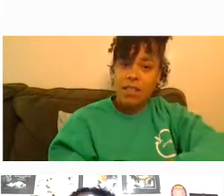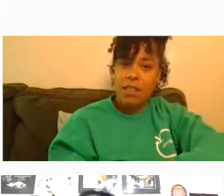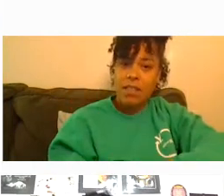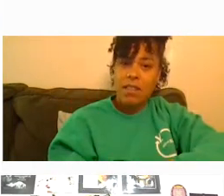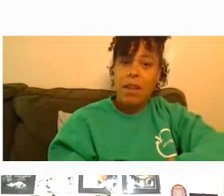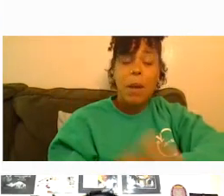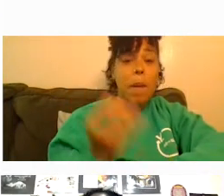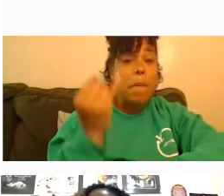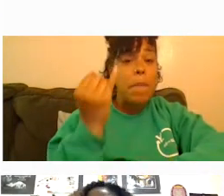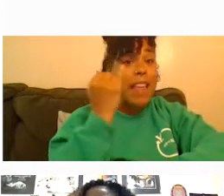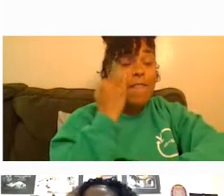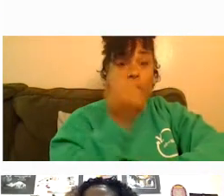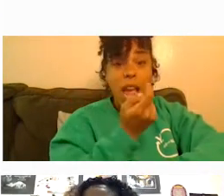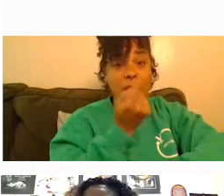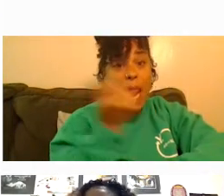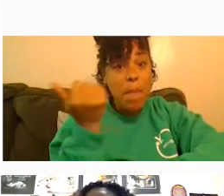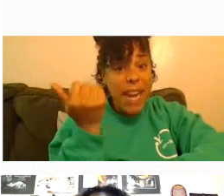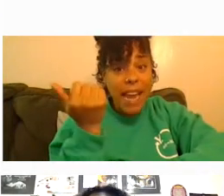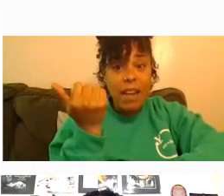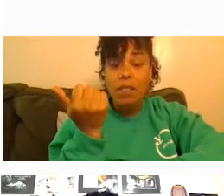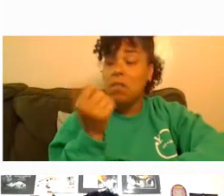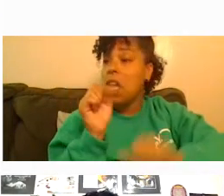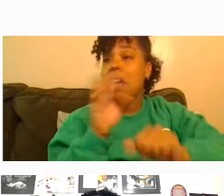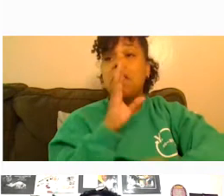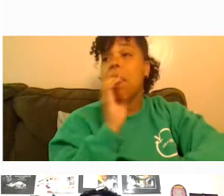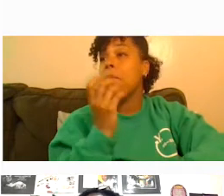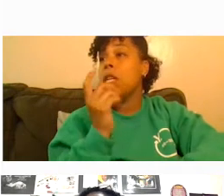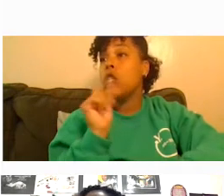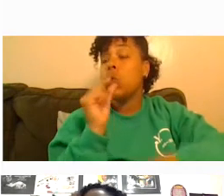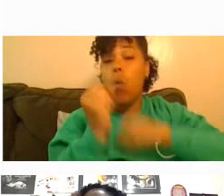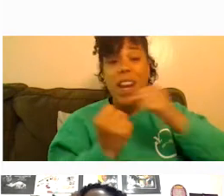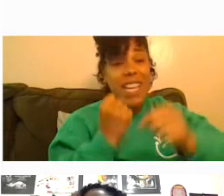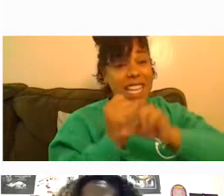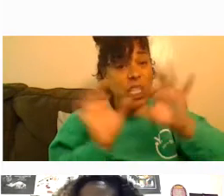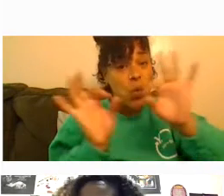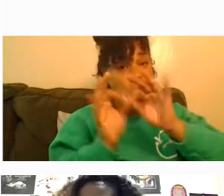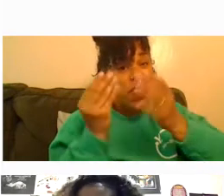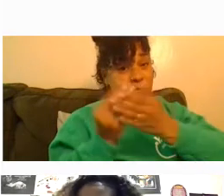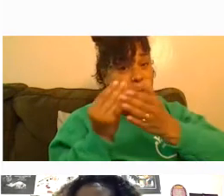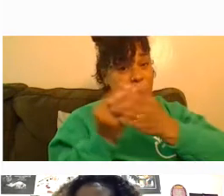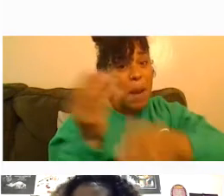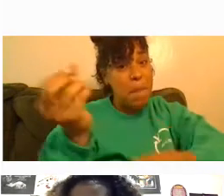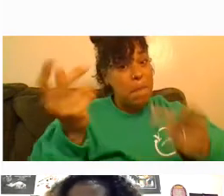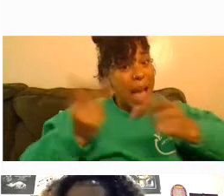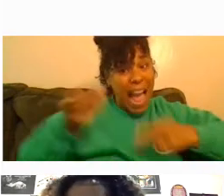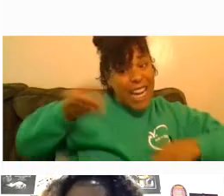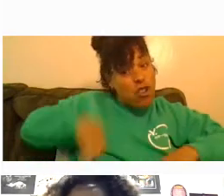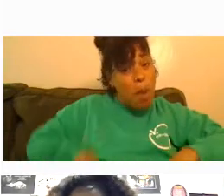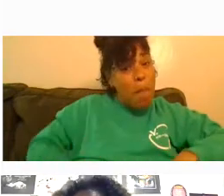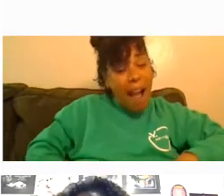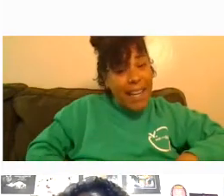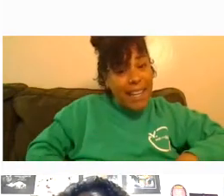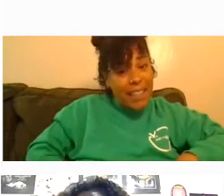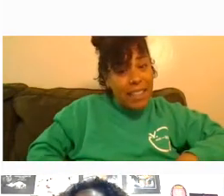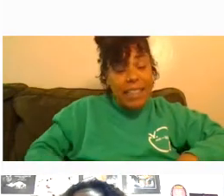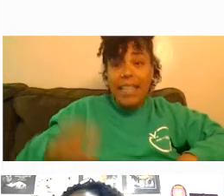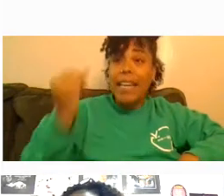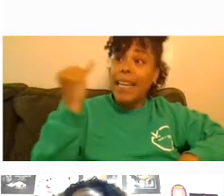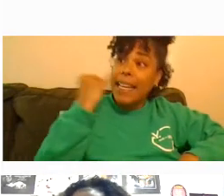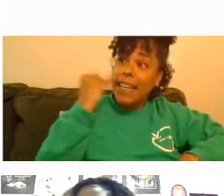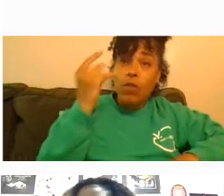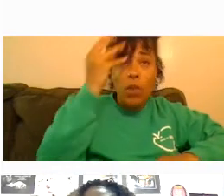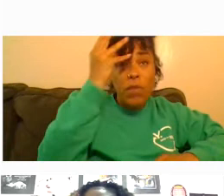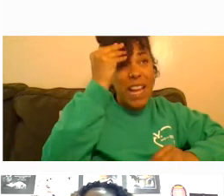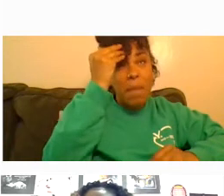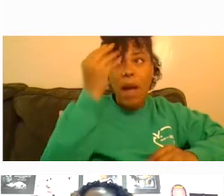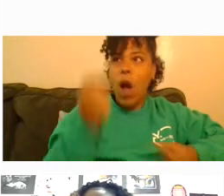$83,000 total. It could be over 20 years back in your pocket. If you think about how much money you have made over the last